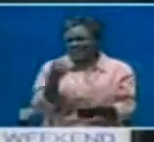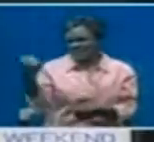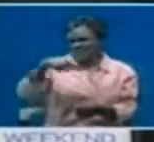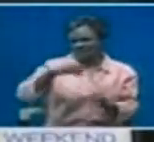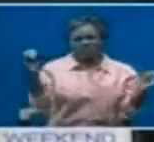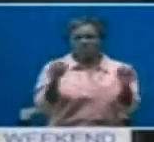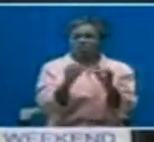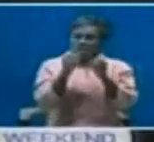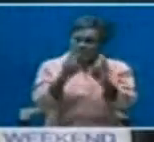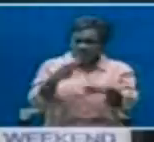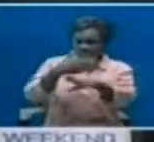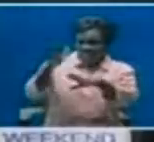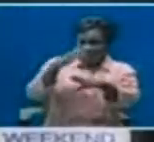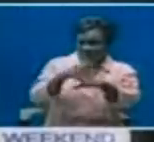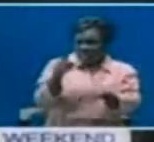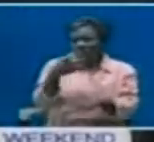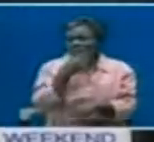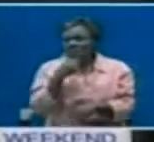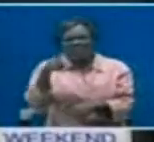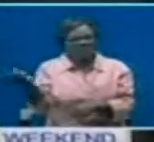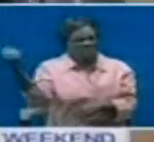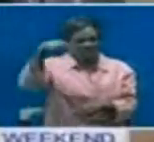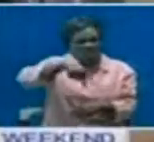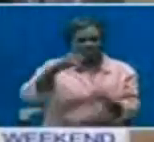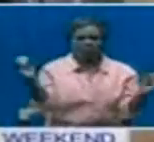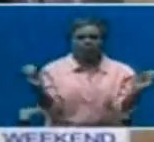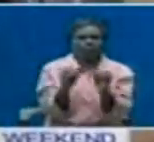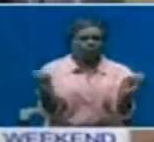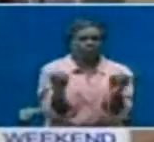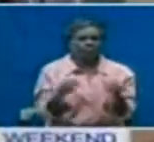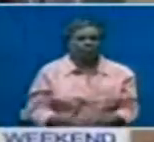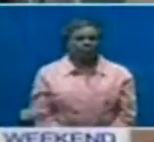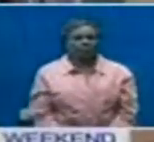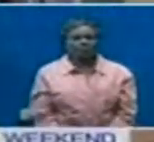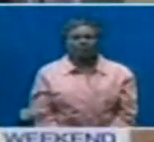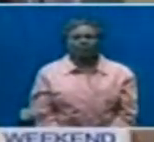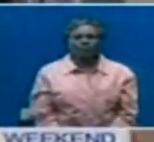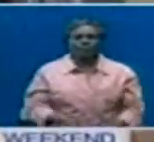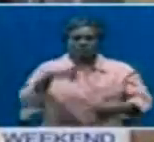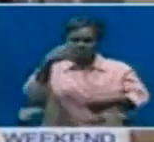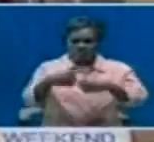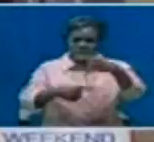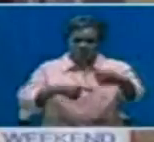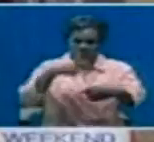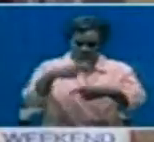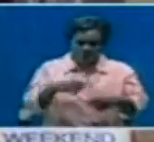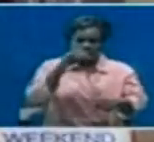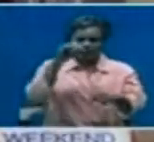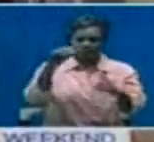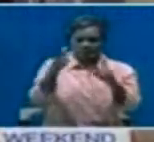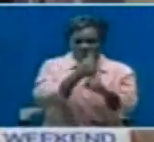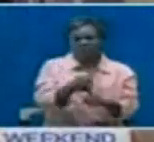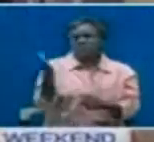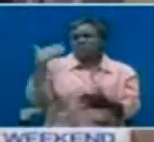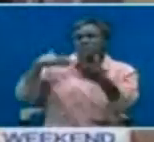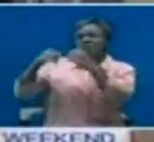send somebody to go and look for the partner, they will never come back. It's progress that we are making. Of course, initially it was